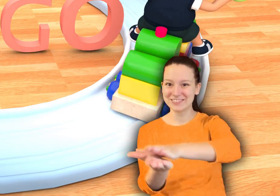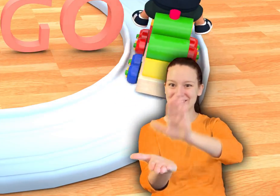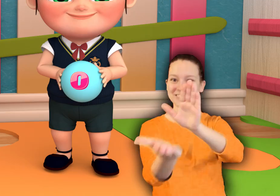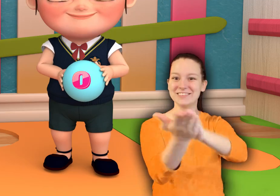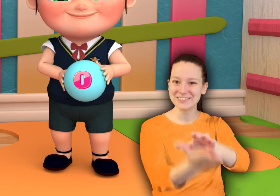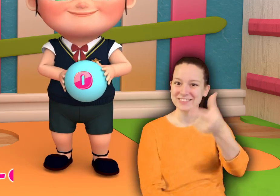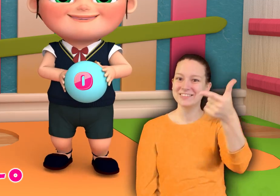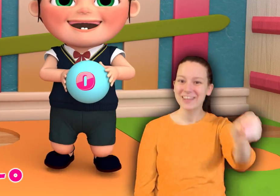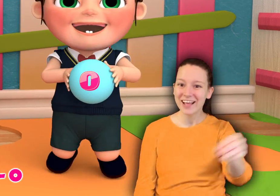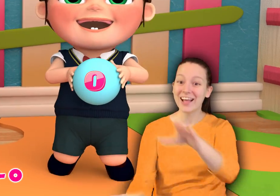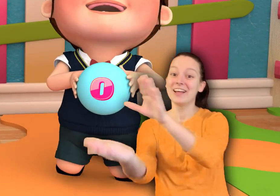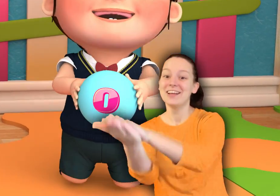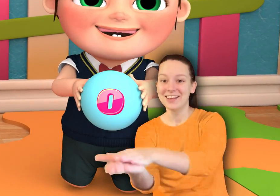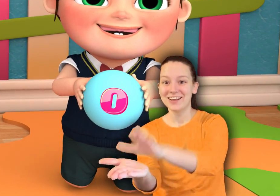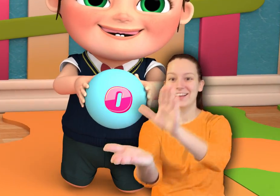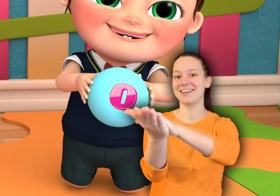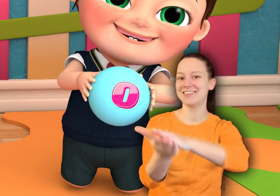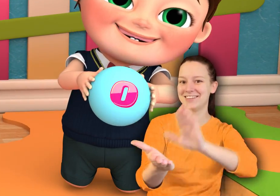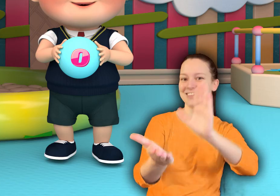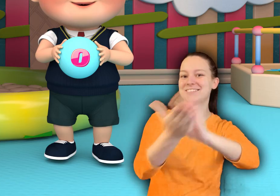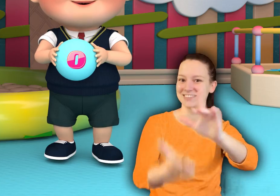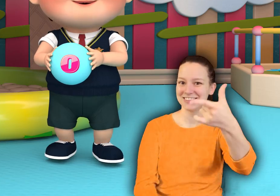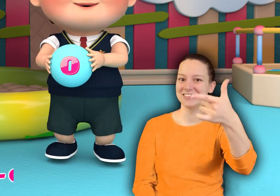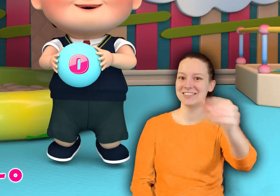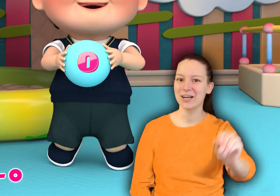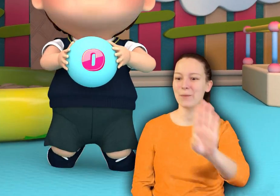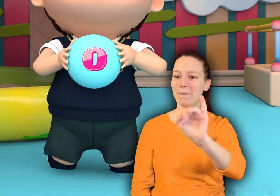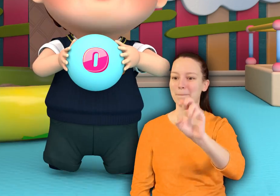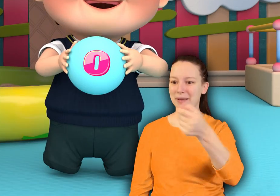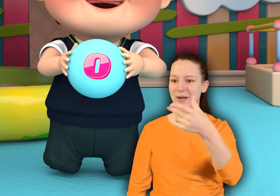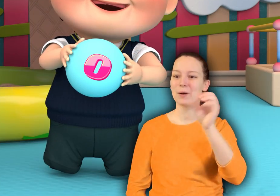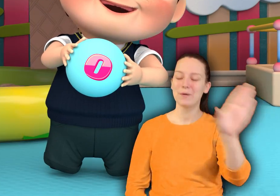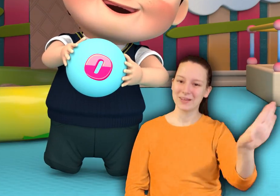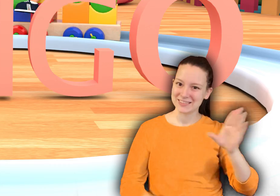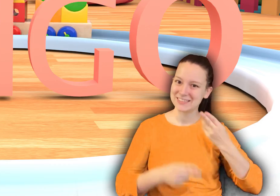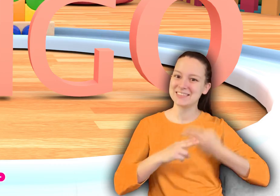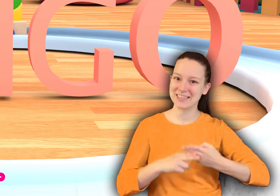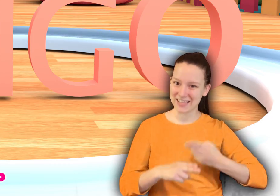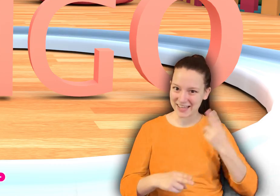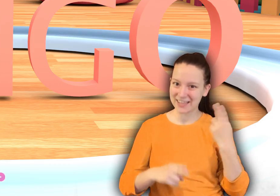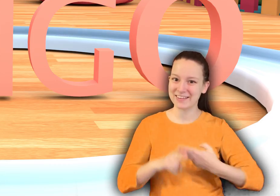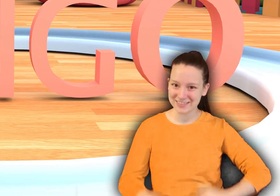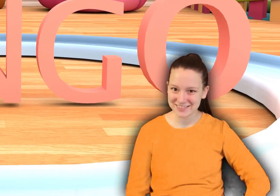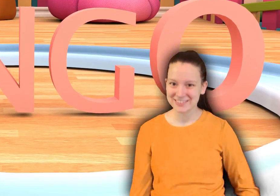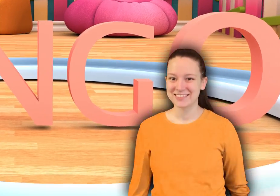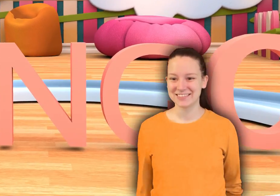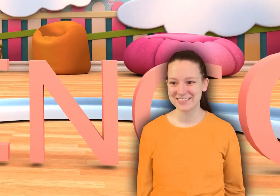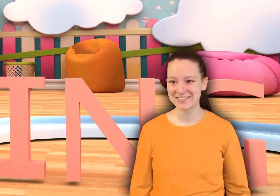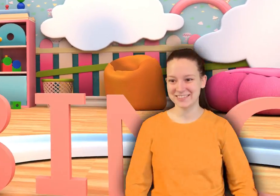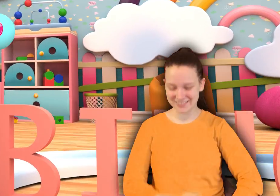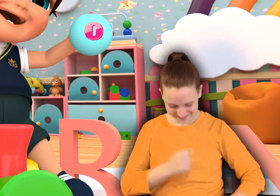do D do and Mingo was his